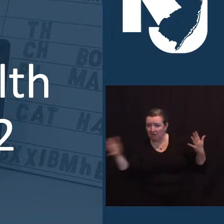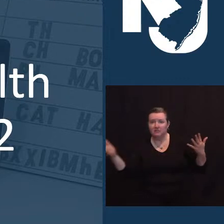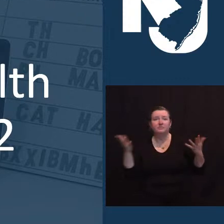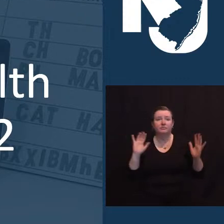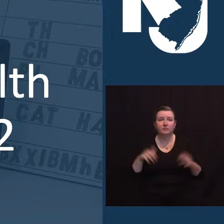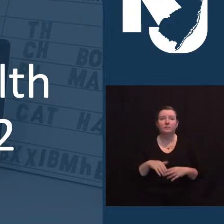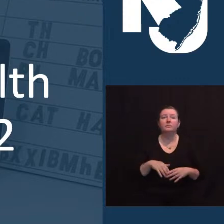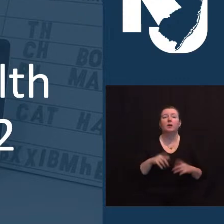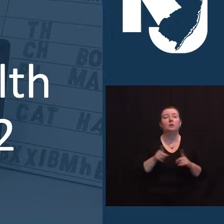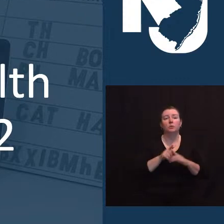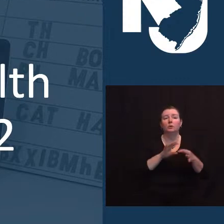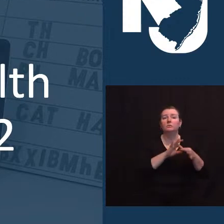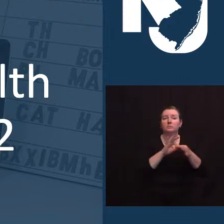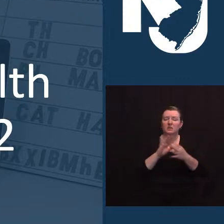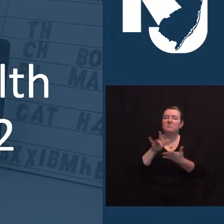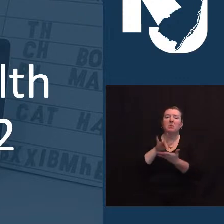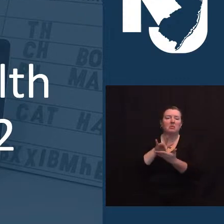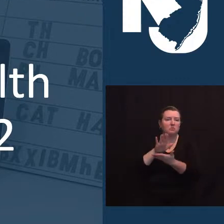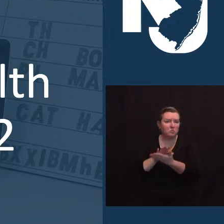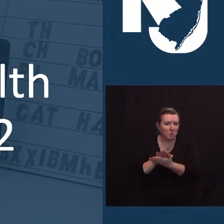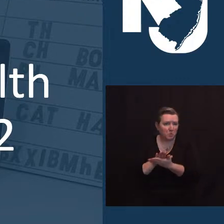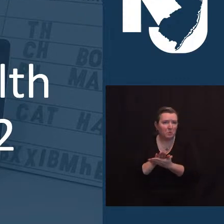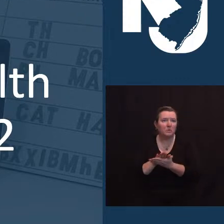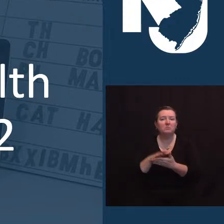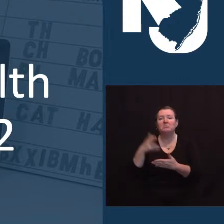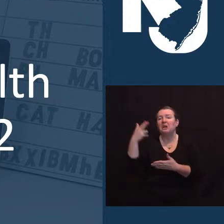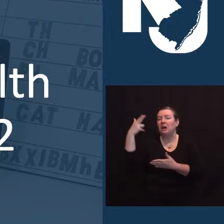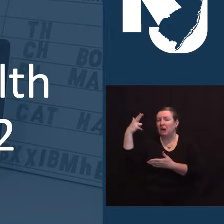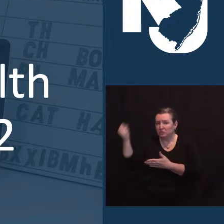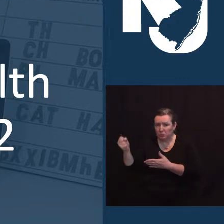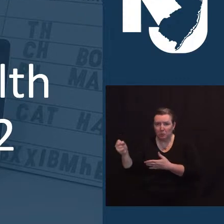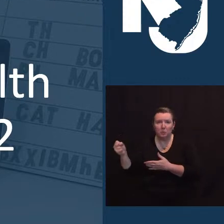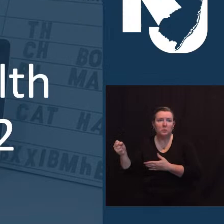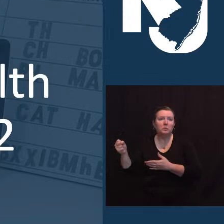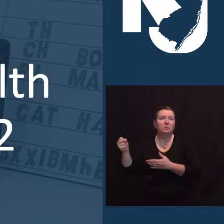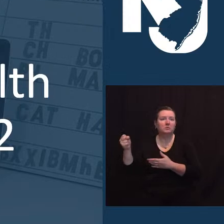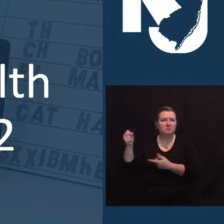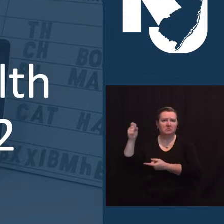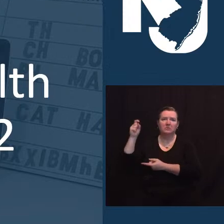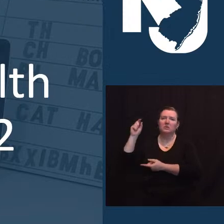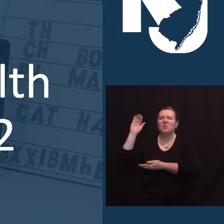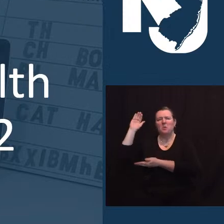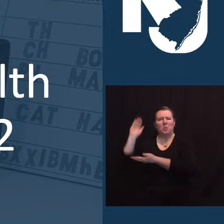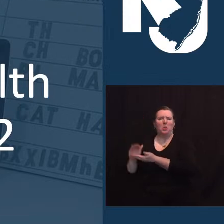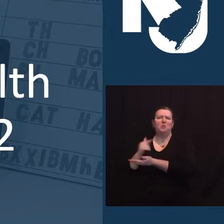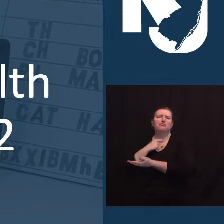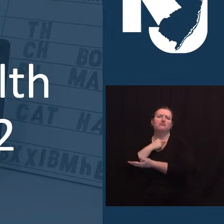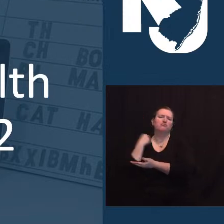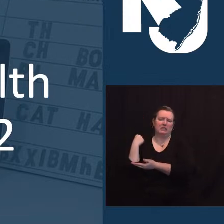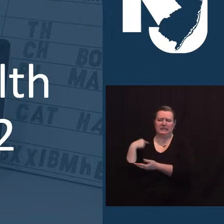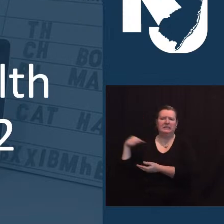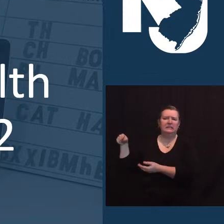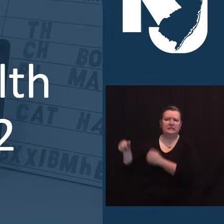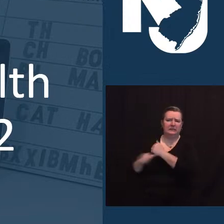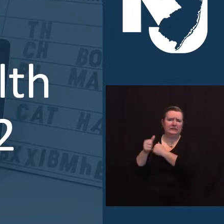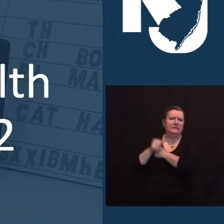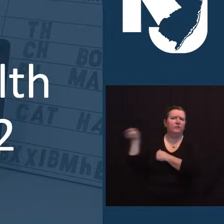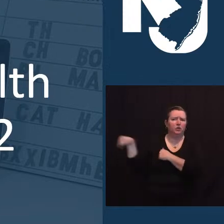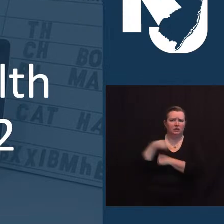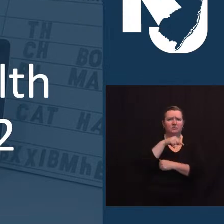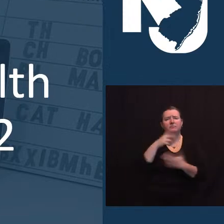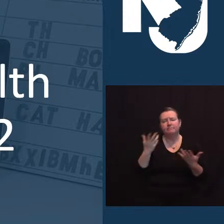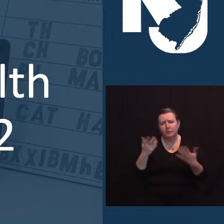applies to middle and high school grades at low and moderate risk levels. In communities where the rate